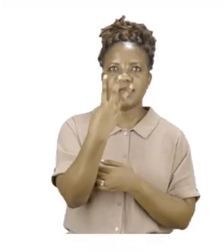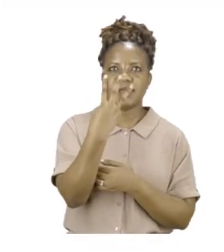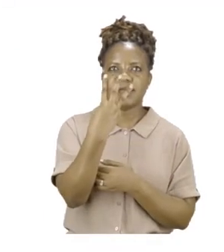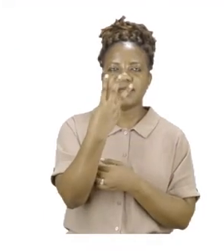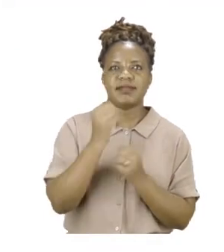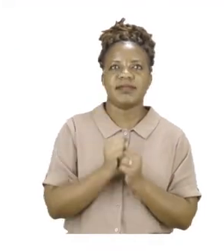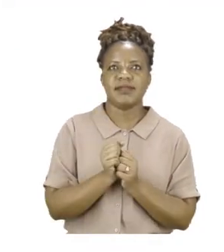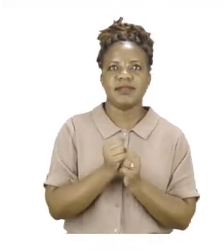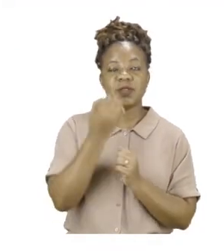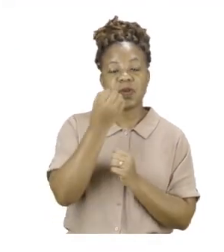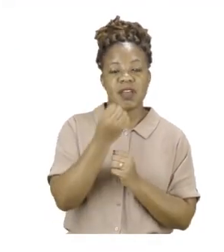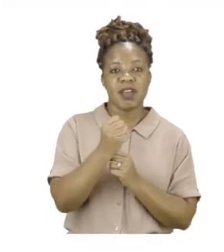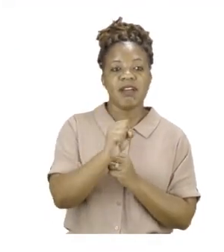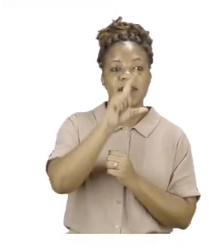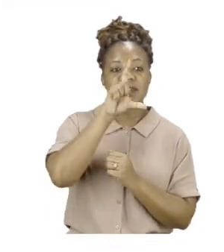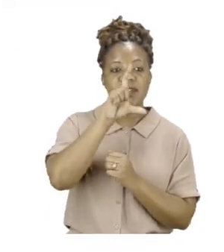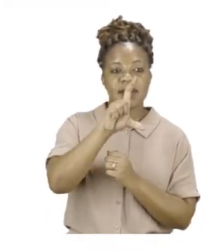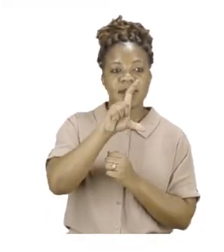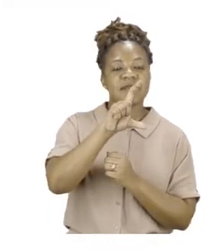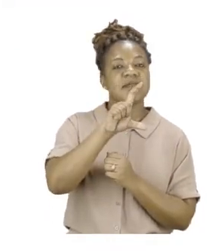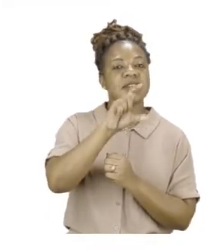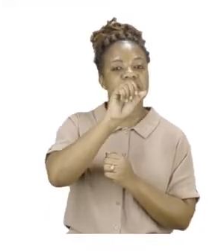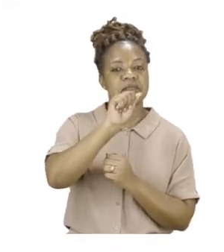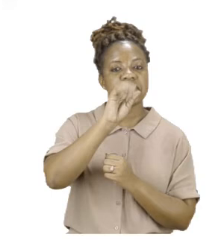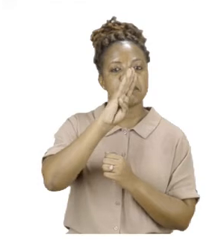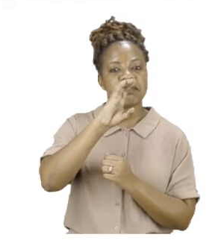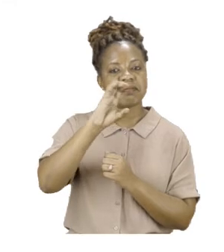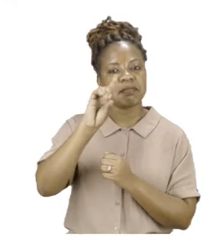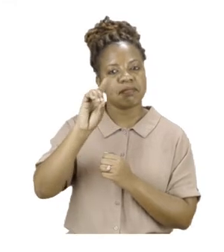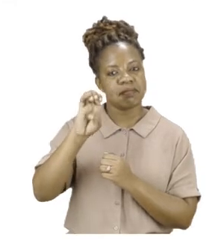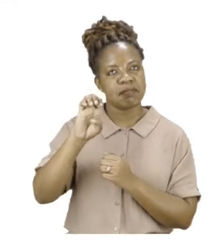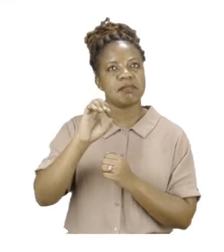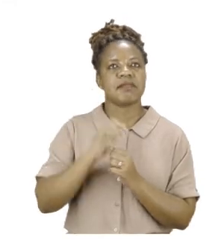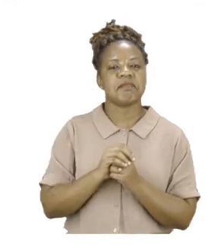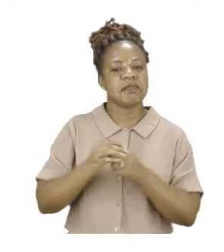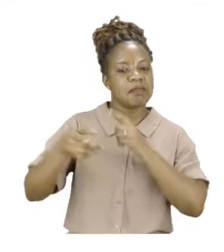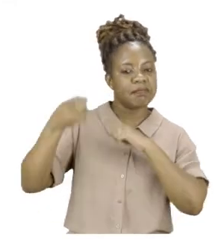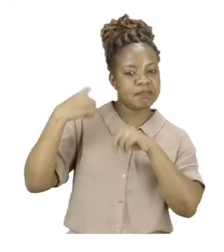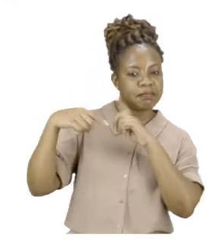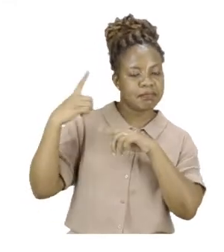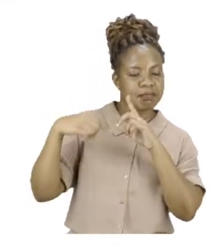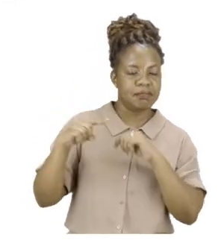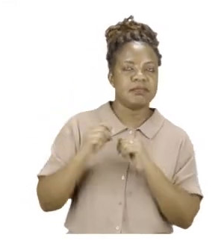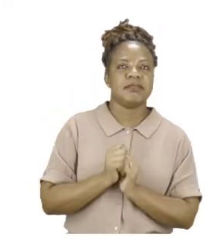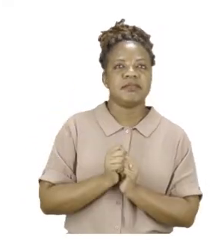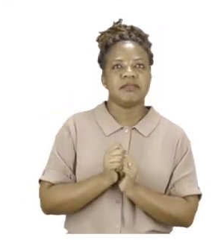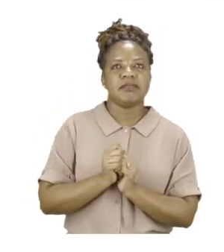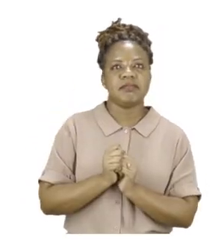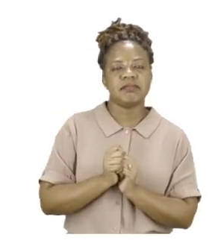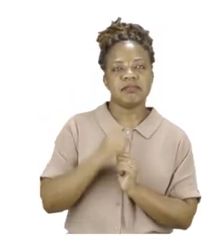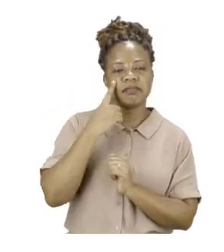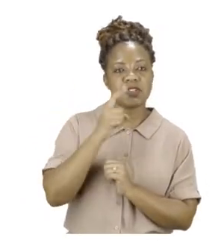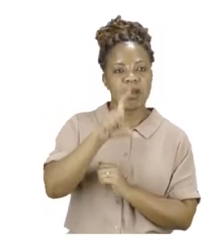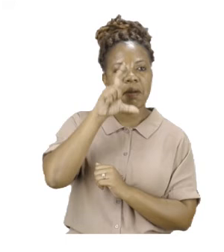have capital letters, and this is actually part of our revision. We're going to be taking a look at capital letters